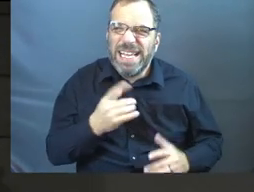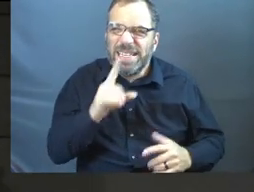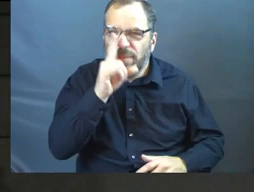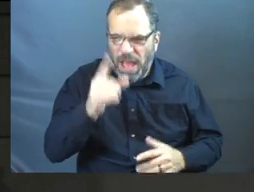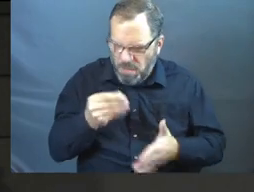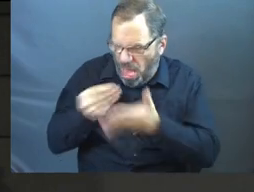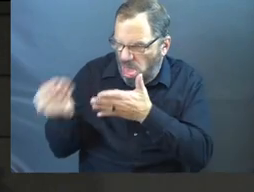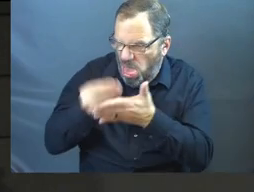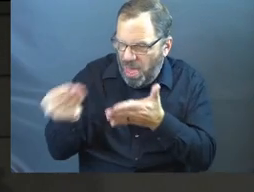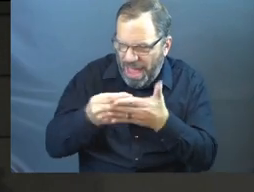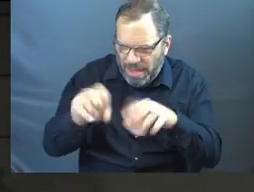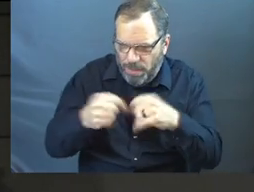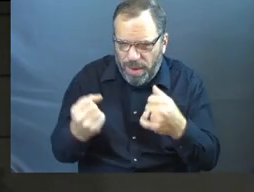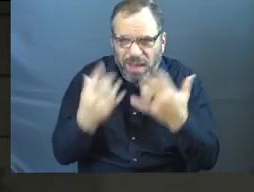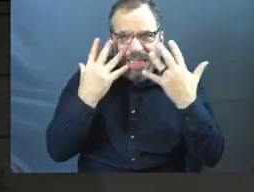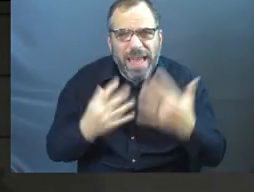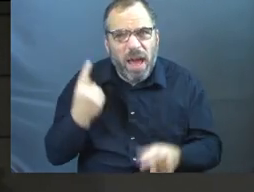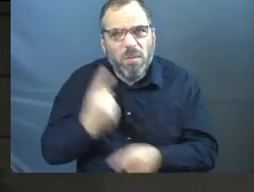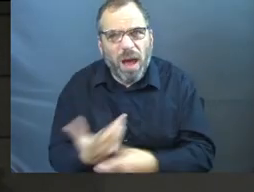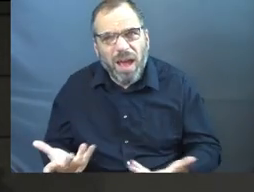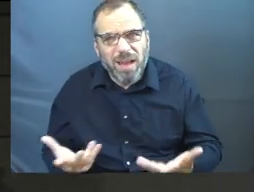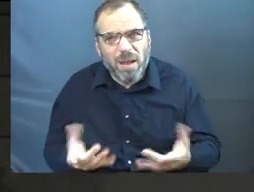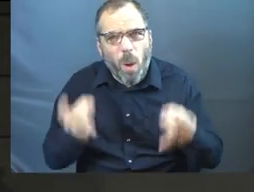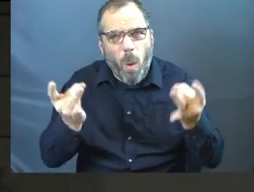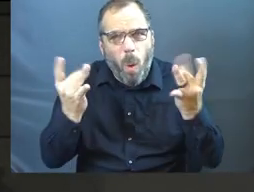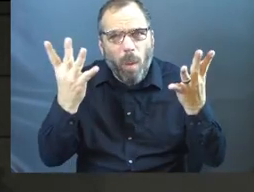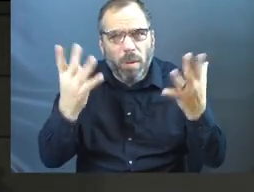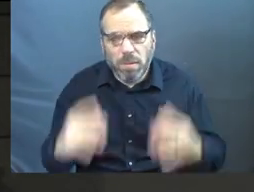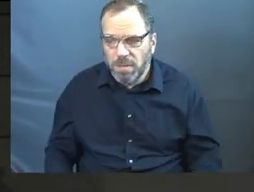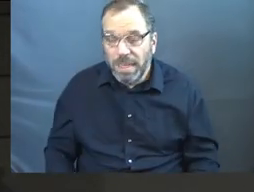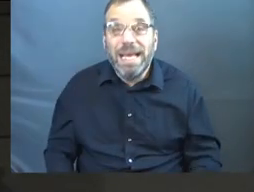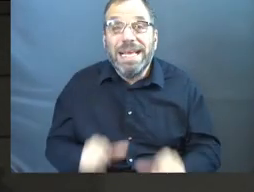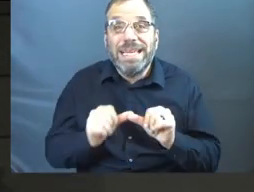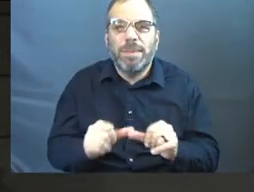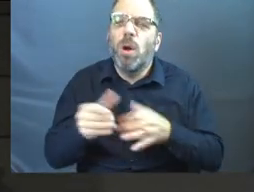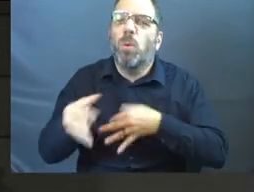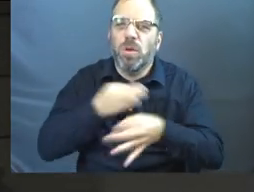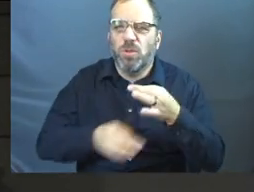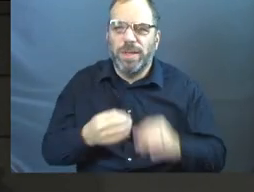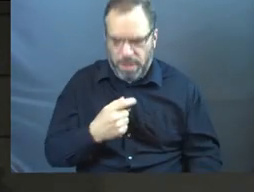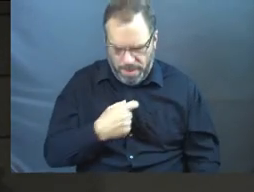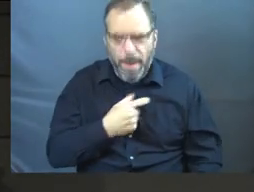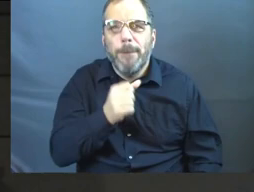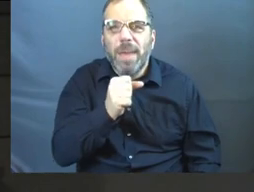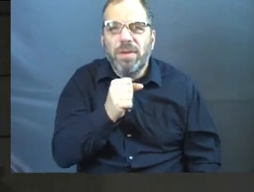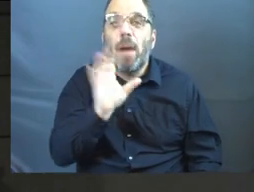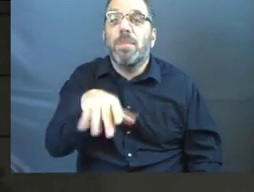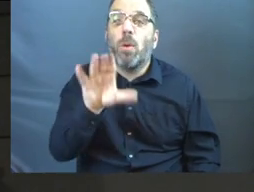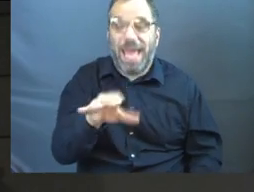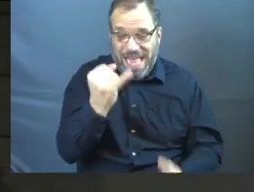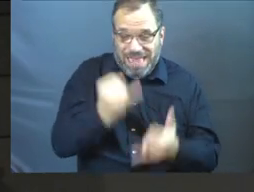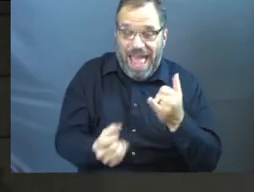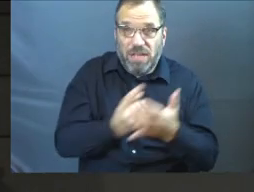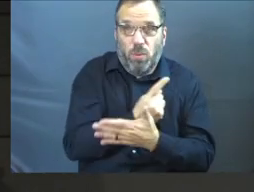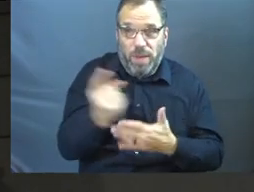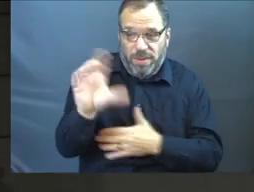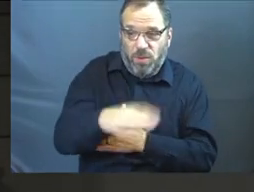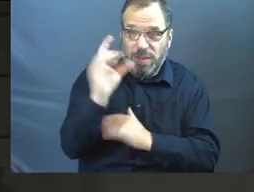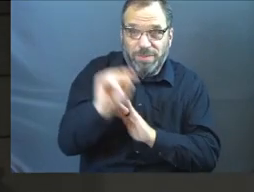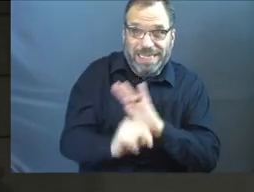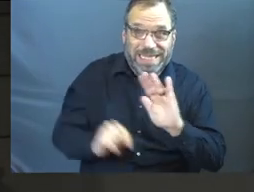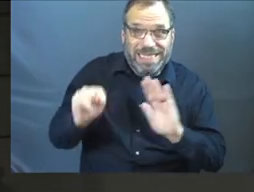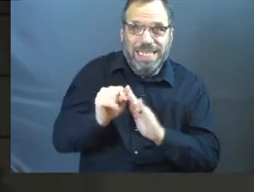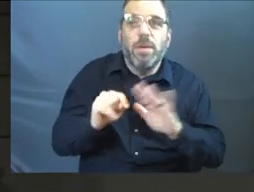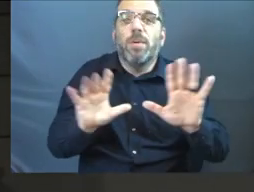spend money on things and they break. It's sad, isn't it? It's a horrible thing. If it keeps doing that, we'll switch mics. But it's the last week of the Christmas